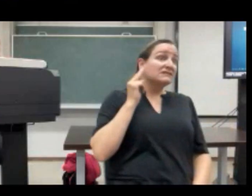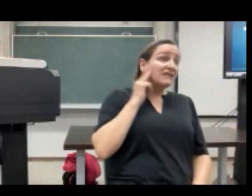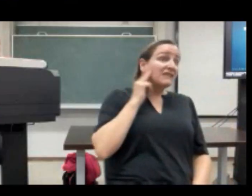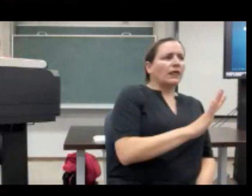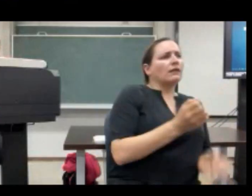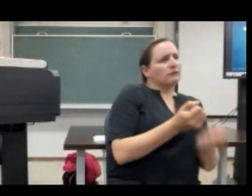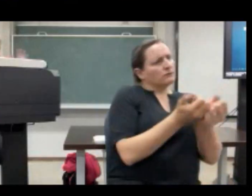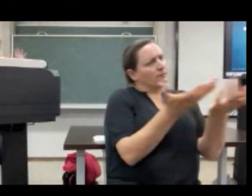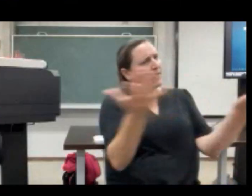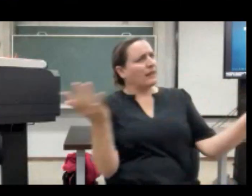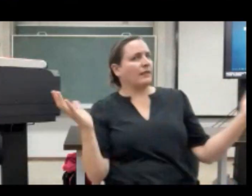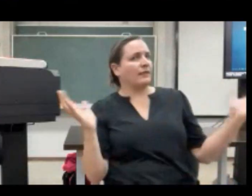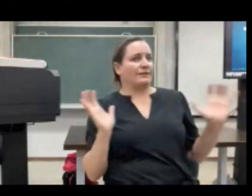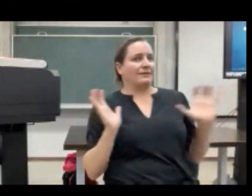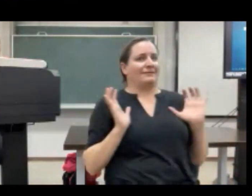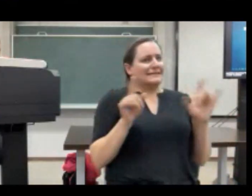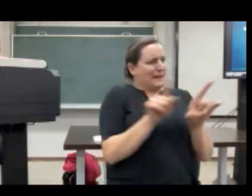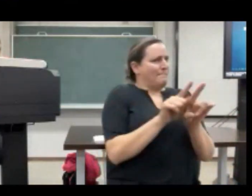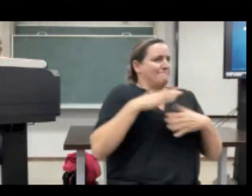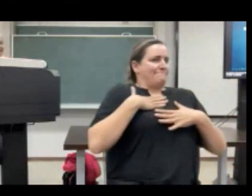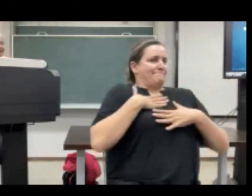However,